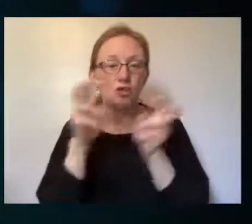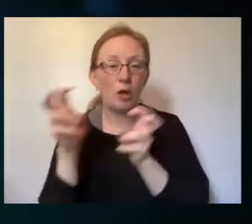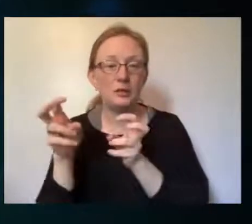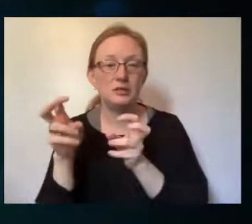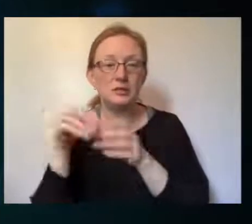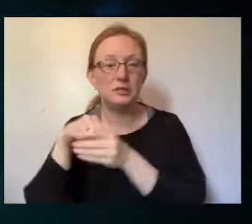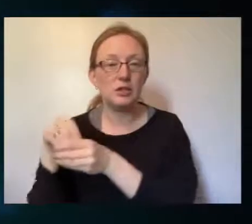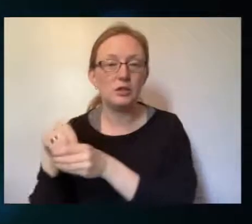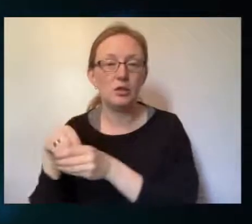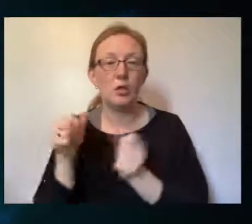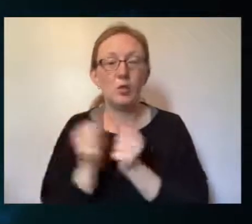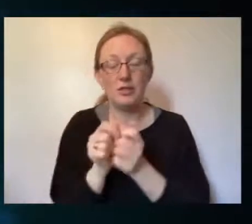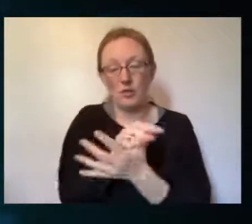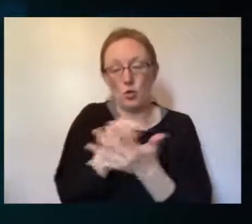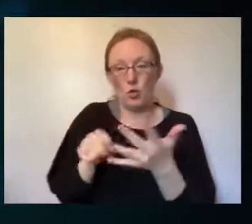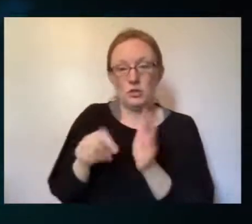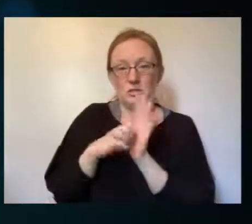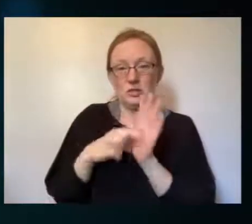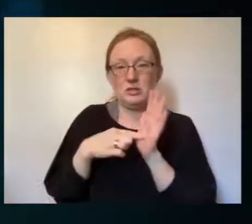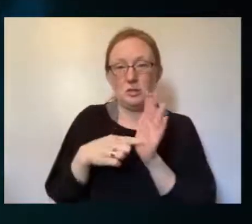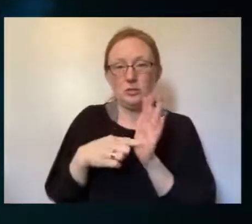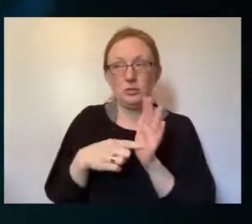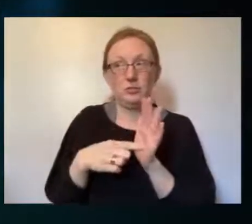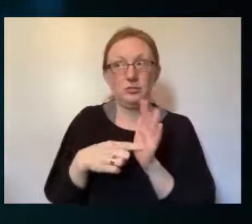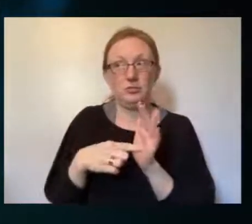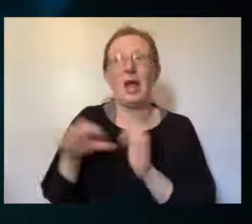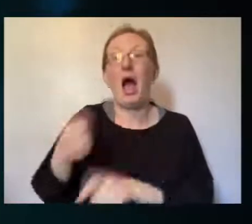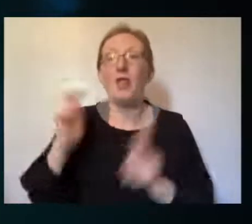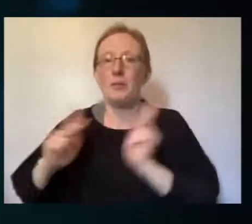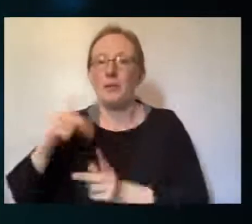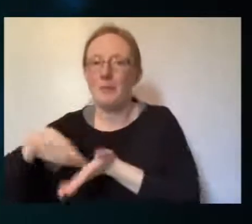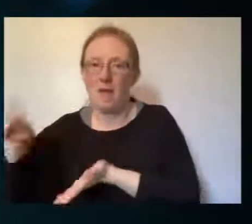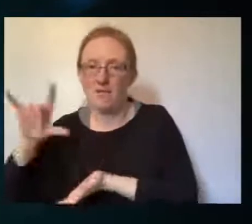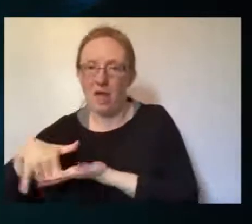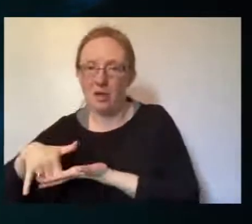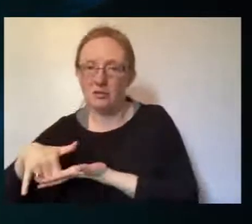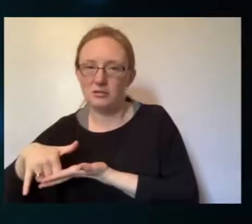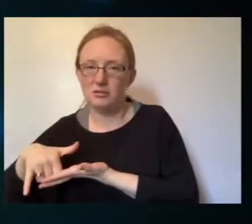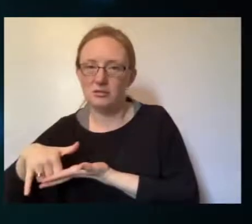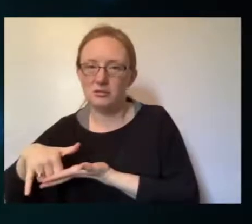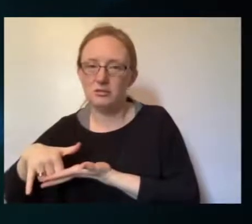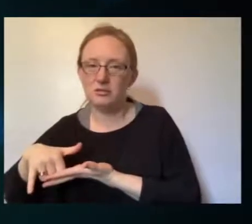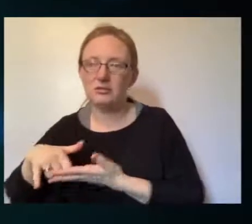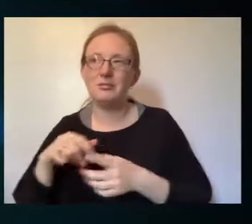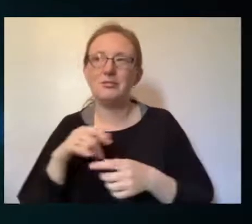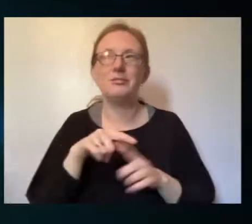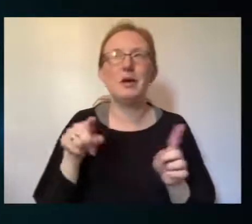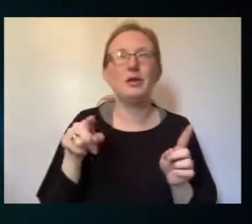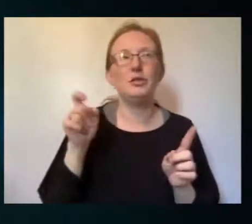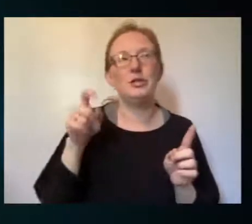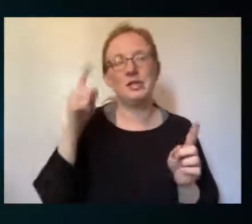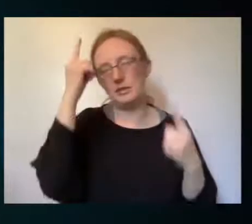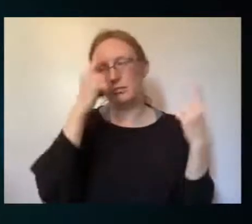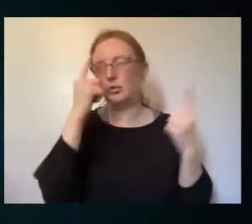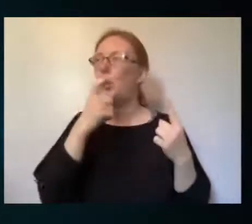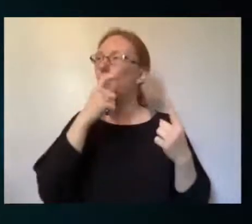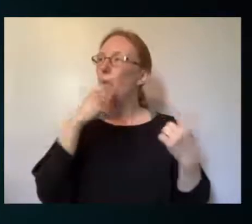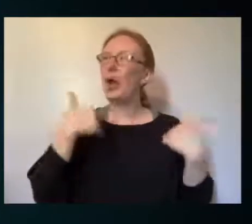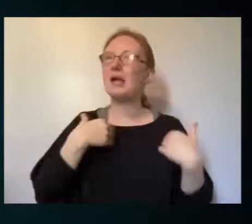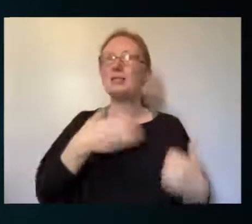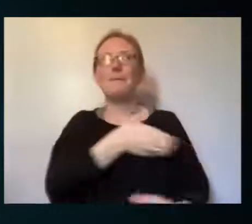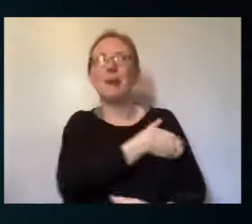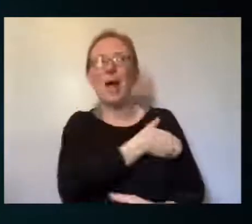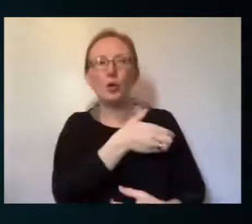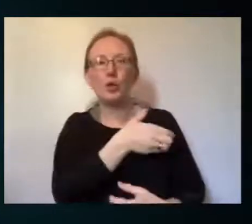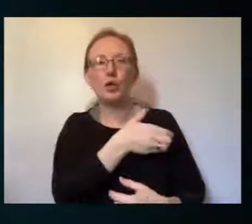with those models, someone is paying for it, and therefore who has the power in figuring out